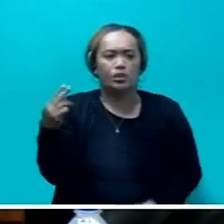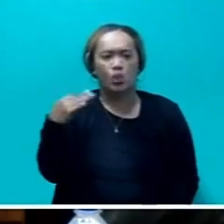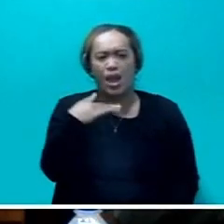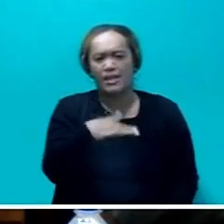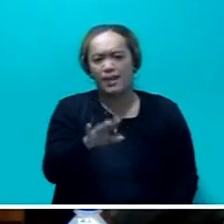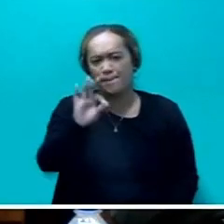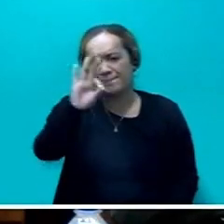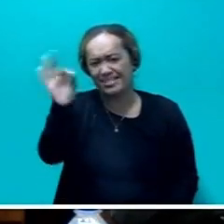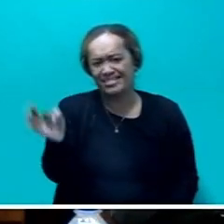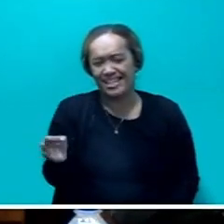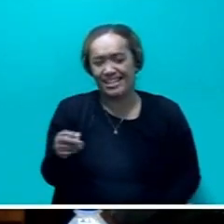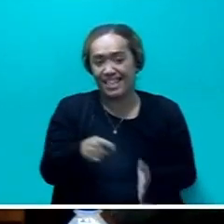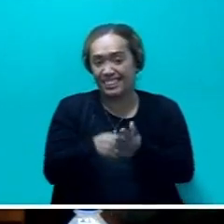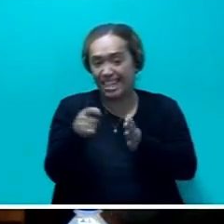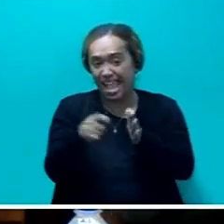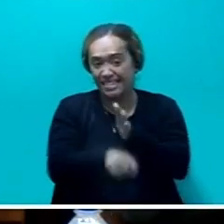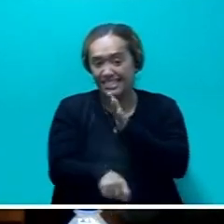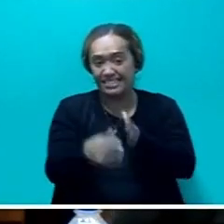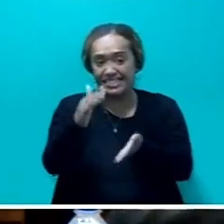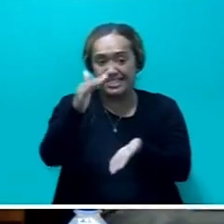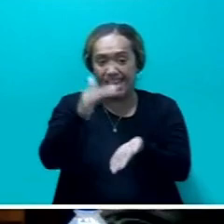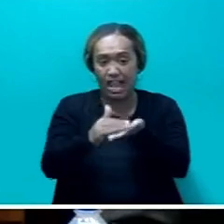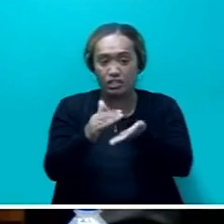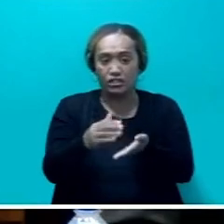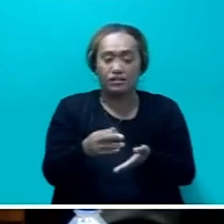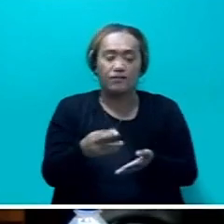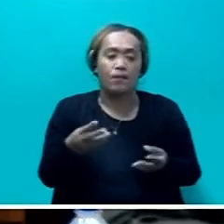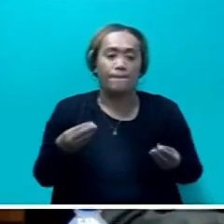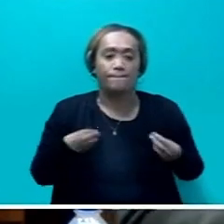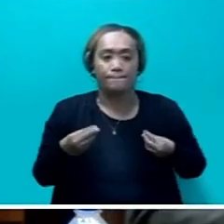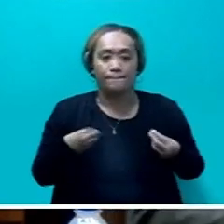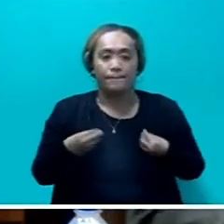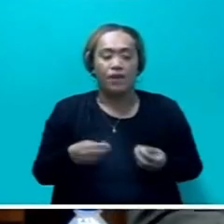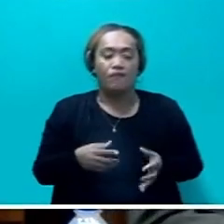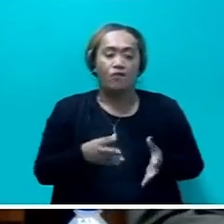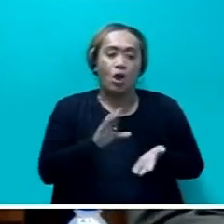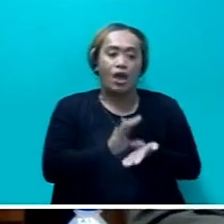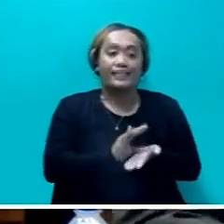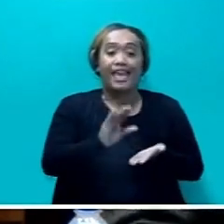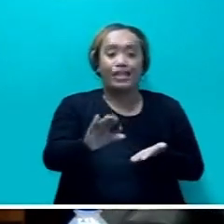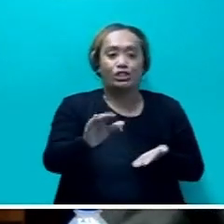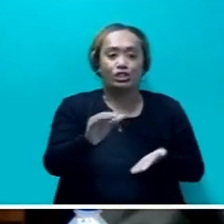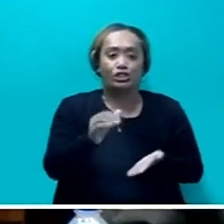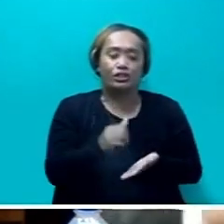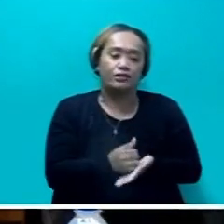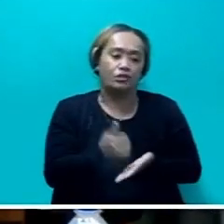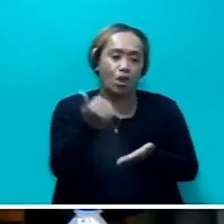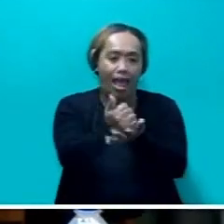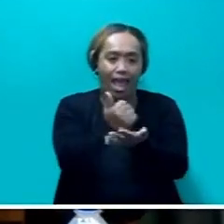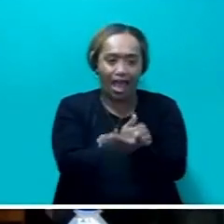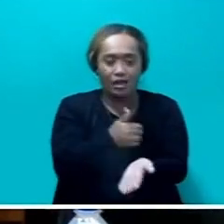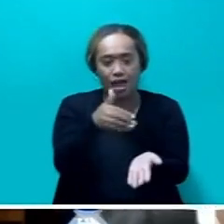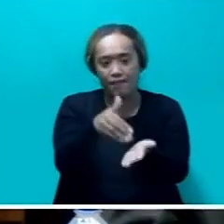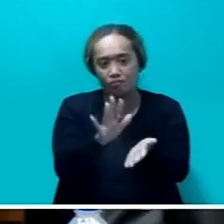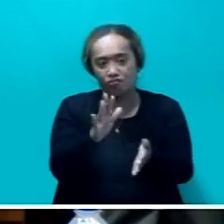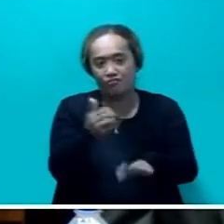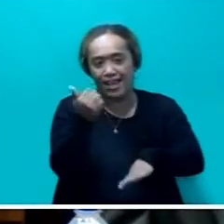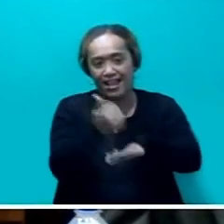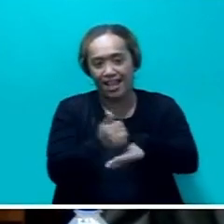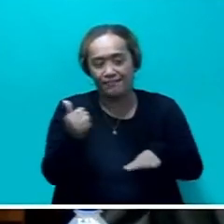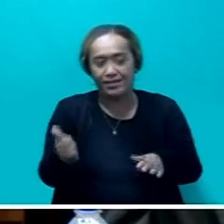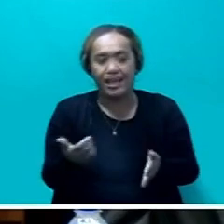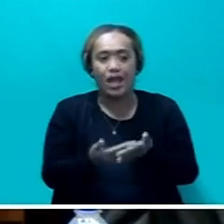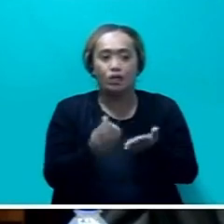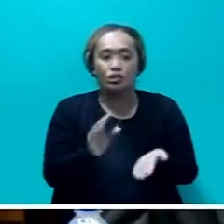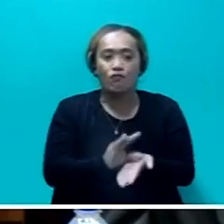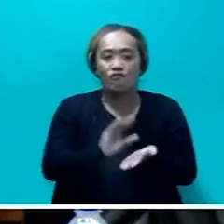tax deduction for entities which provides cash donations in an account approved by government. To that will be used to